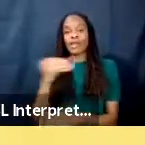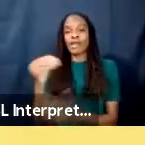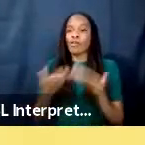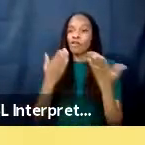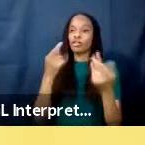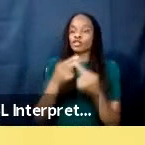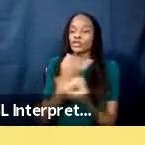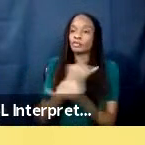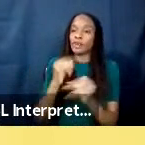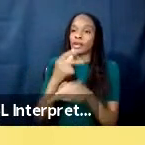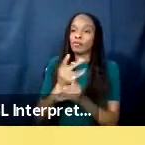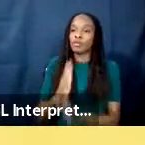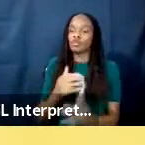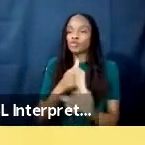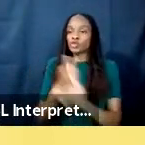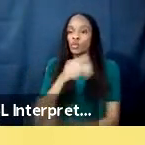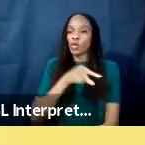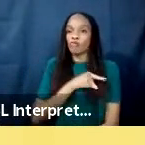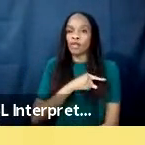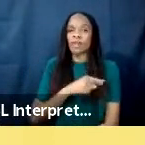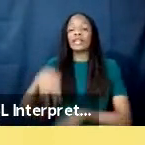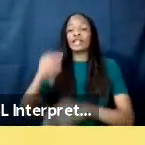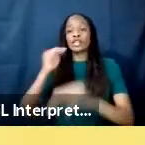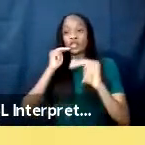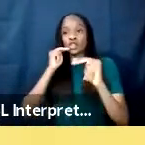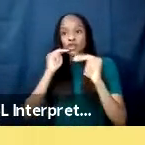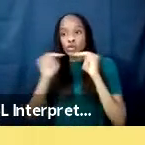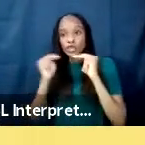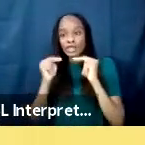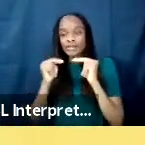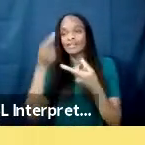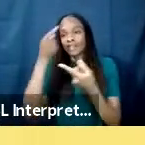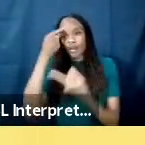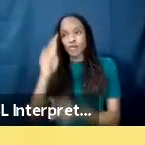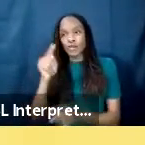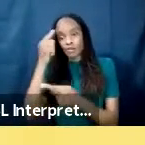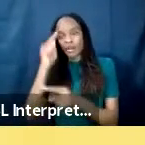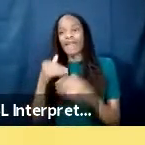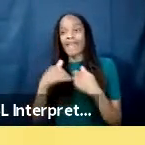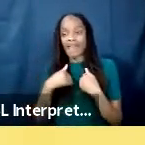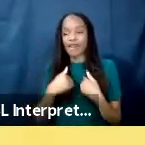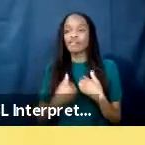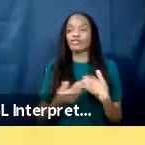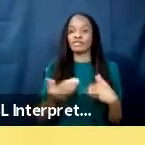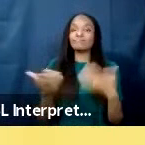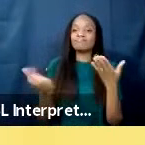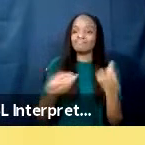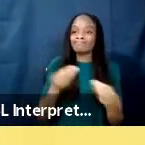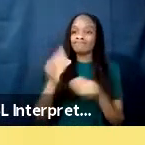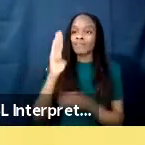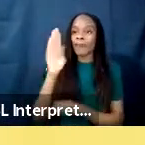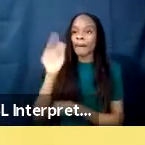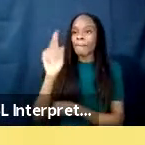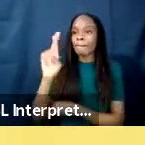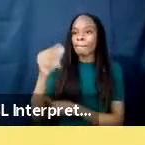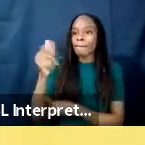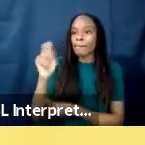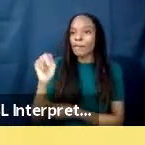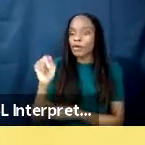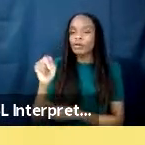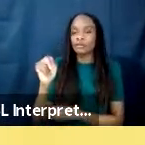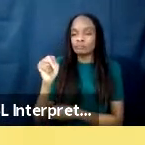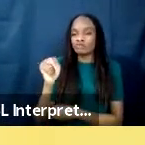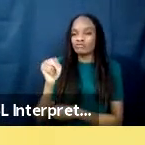producers that qualify. The negotiated agreements, as I mentioned, are the ones where we have a bargaining partner in the industry, and we go, typically